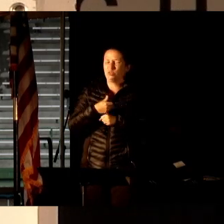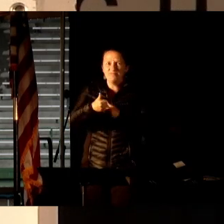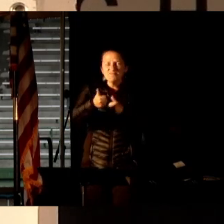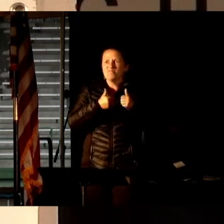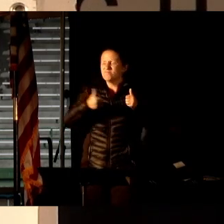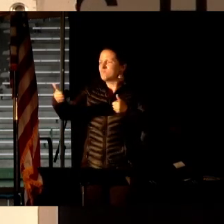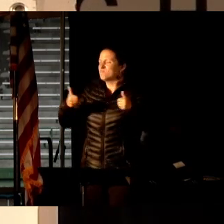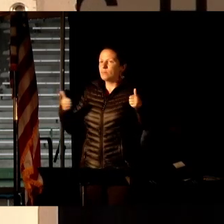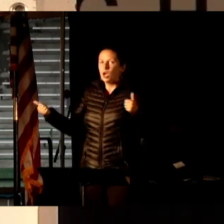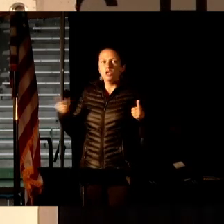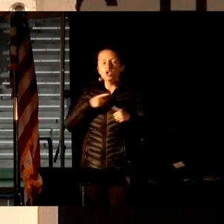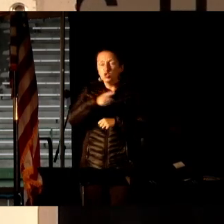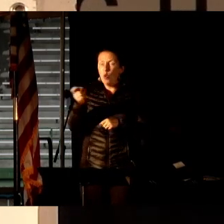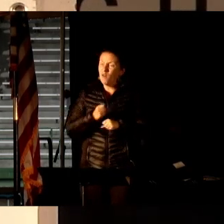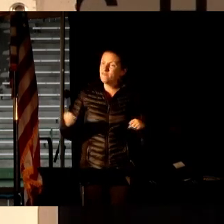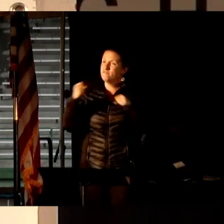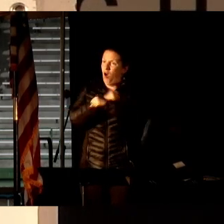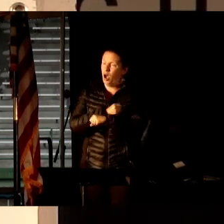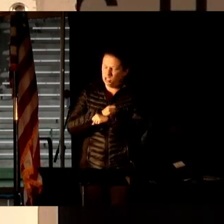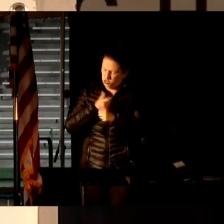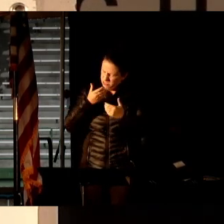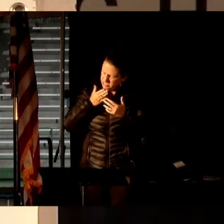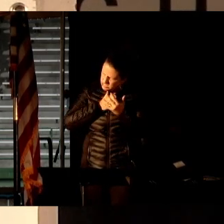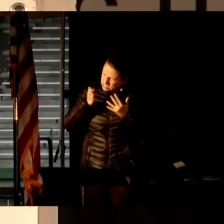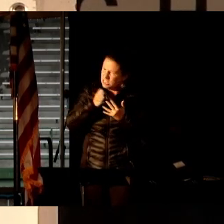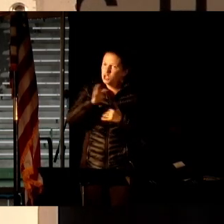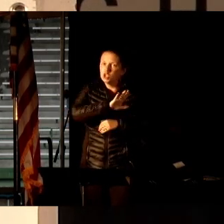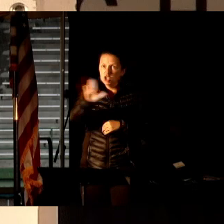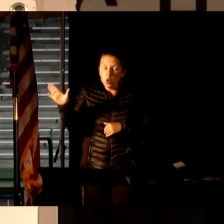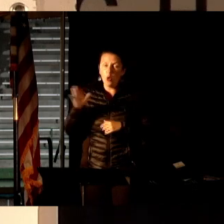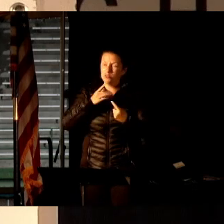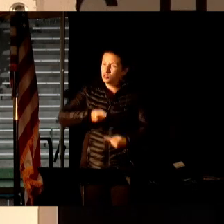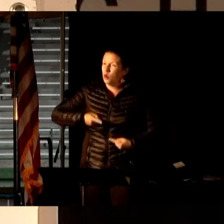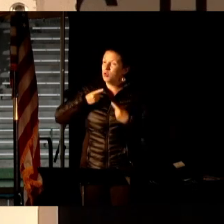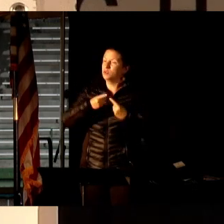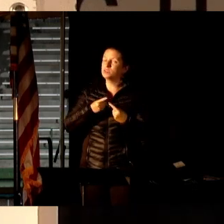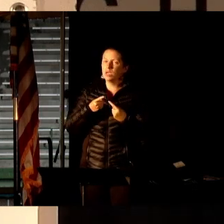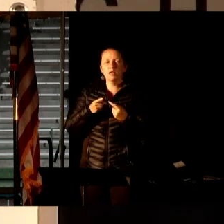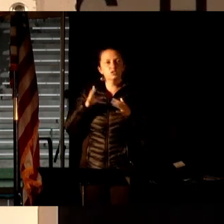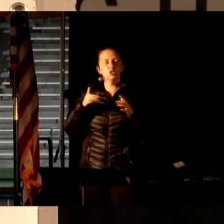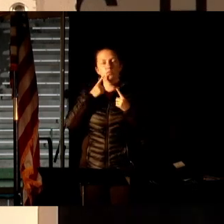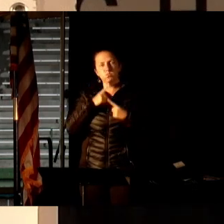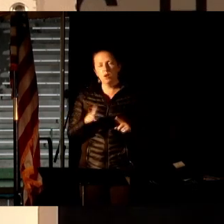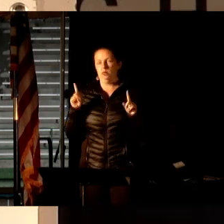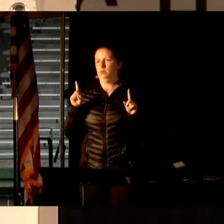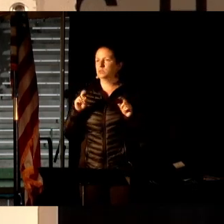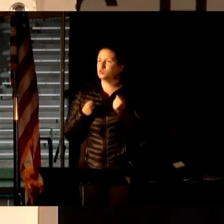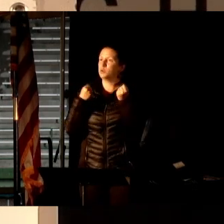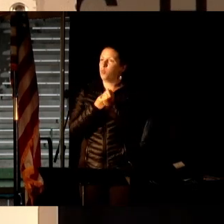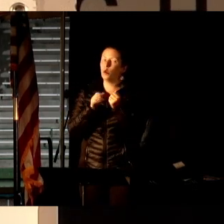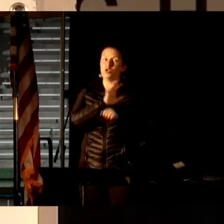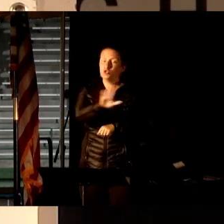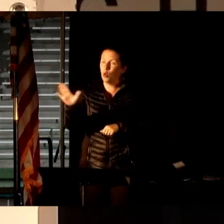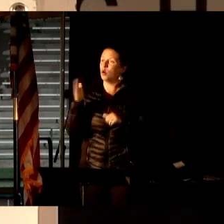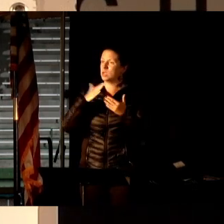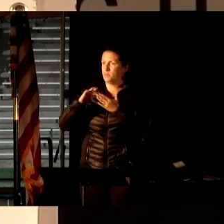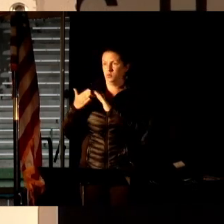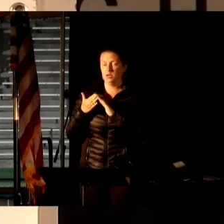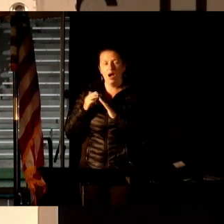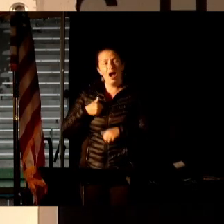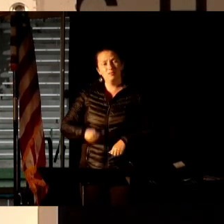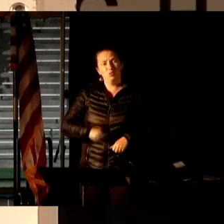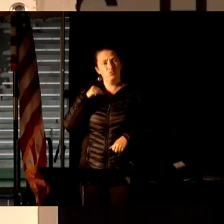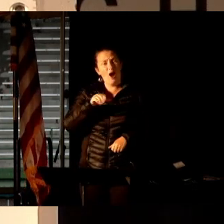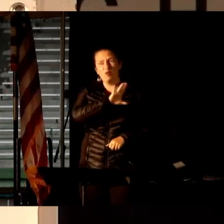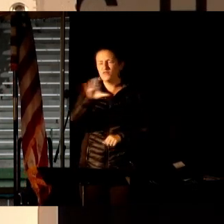make sure that you were present to do the work of restoring the Henrietta Lacks community. I am so proud of the advocacy skills you brought to your